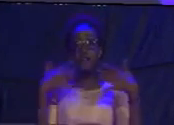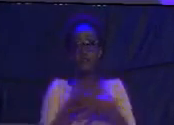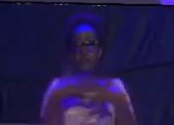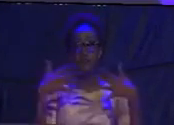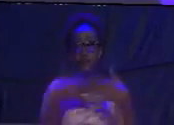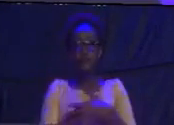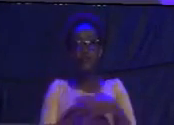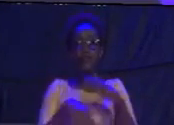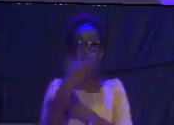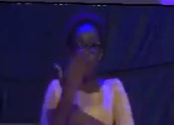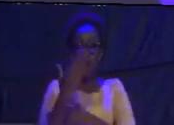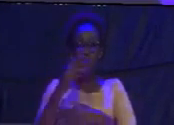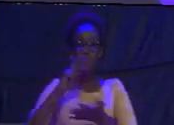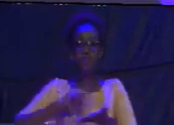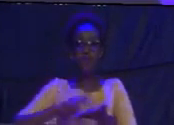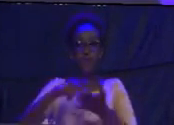God,